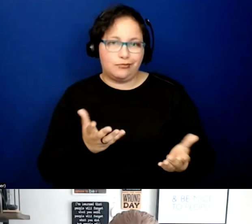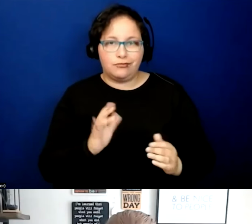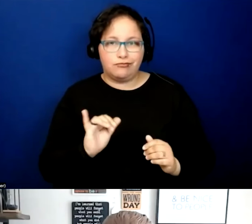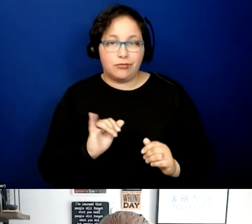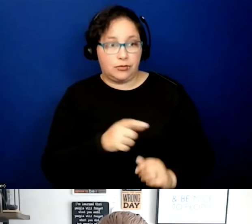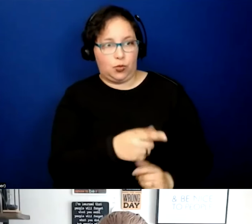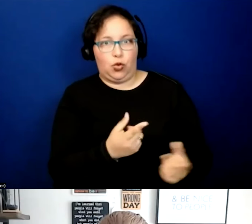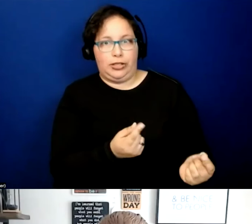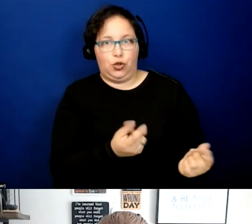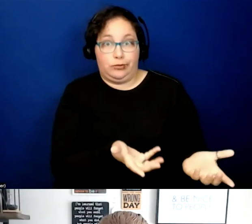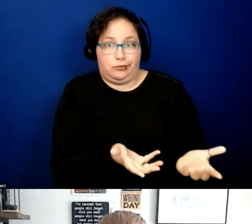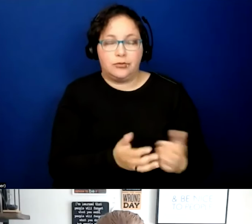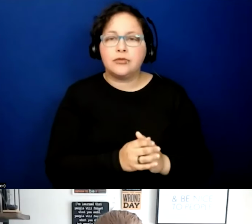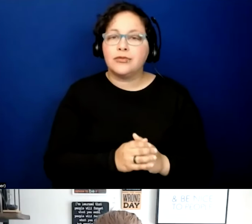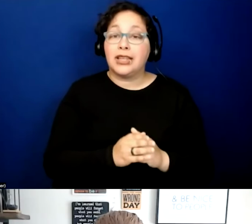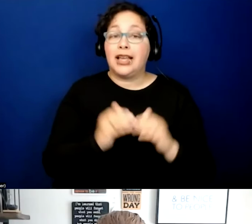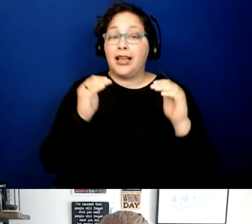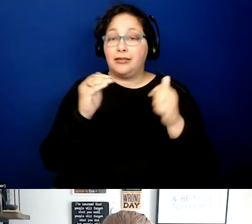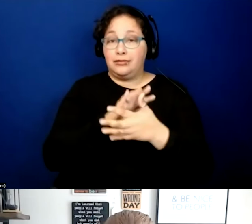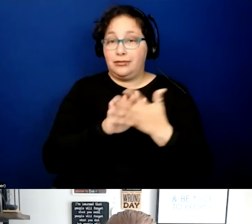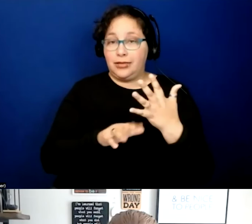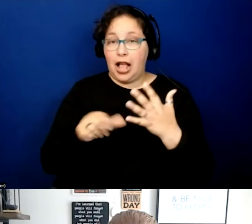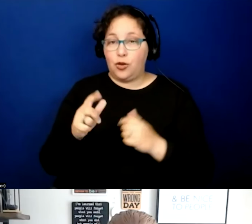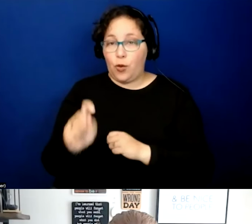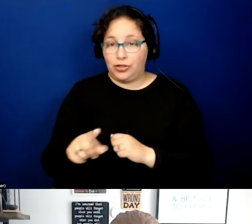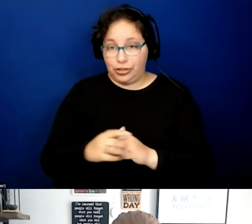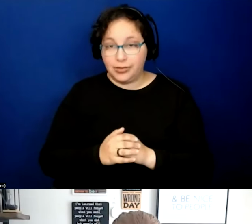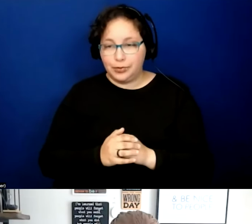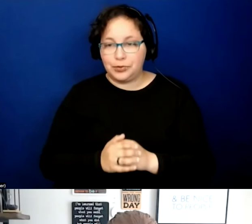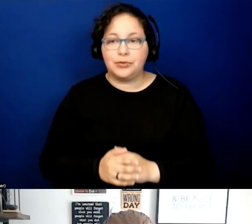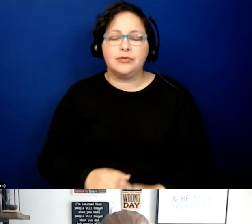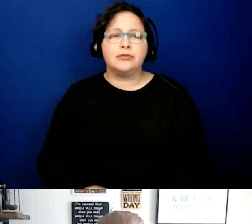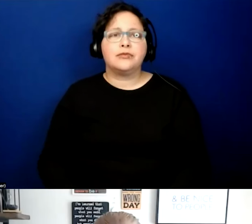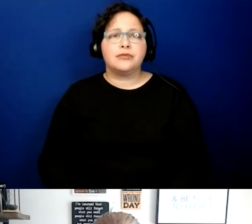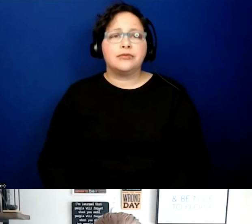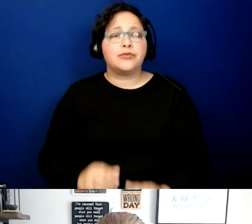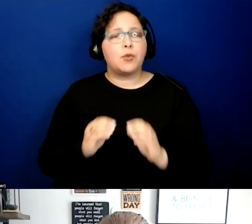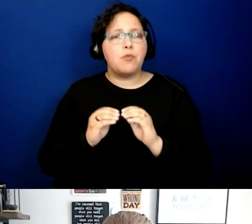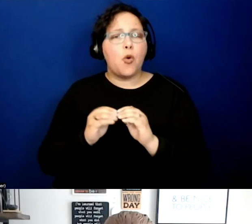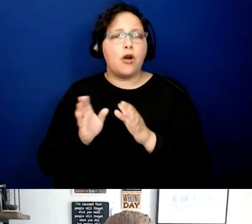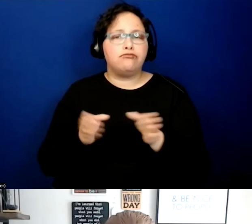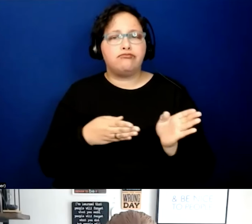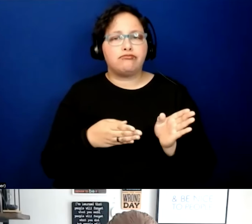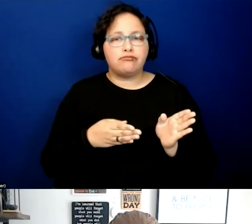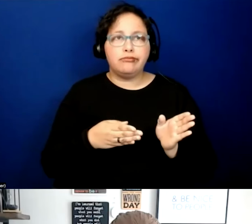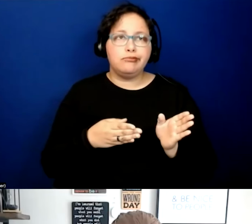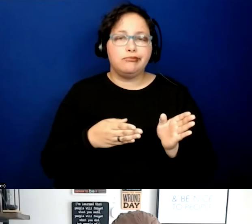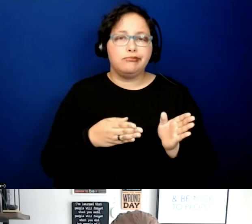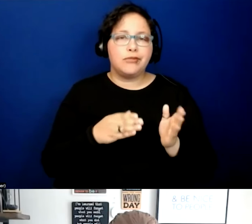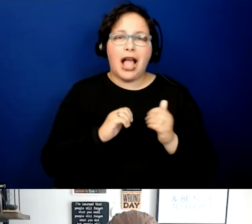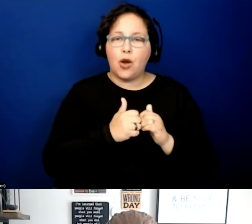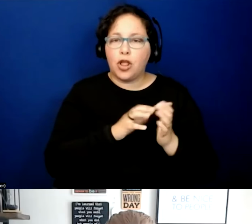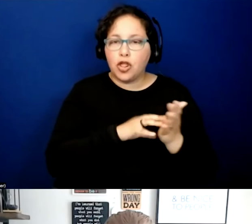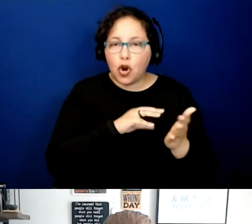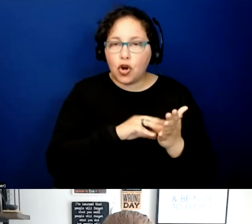do. So the next couple questions that I wanted to ask you are kind of shifting gears to think more about learning